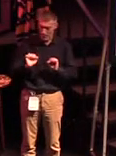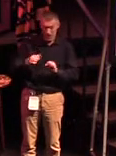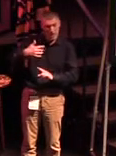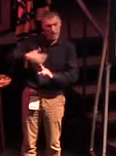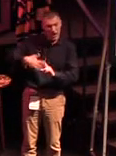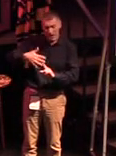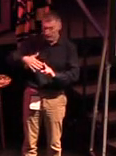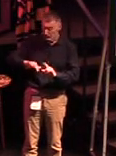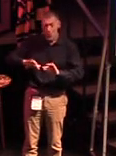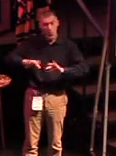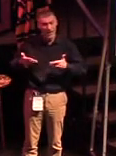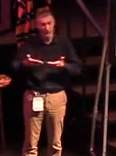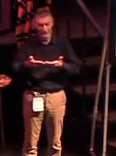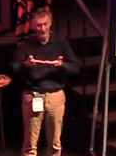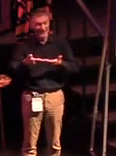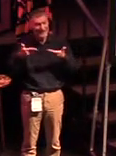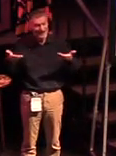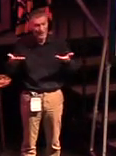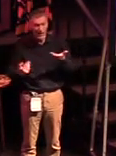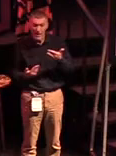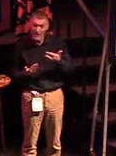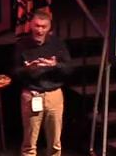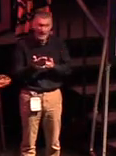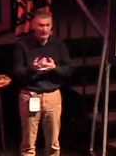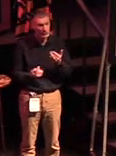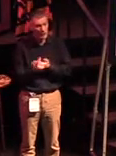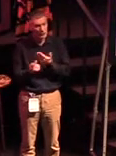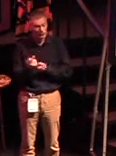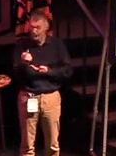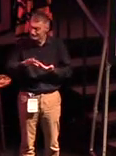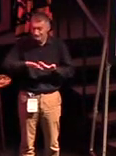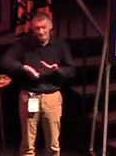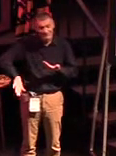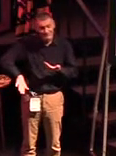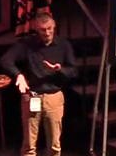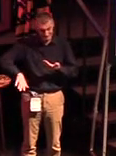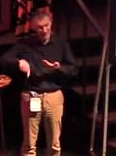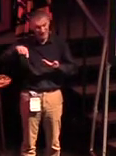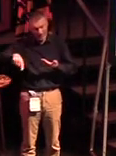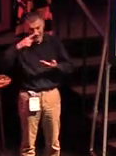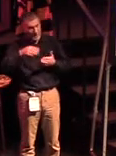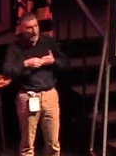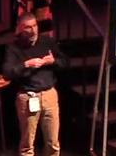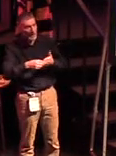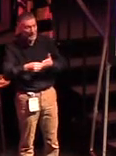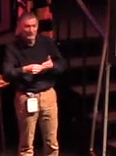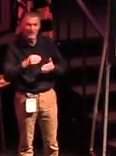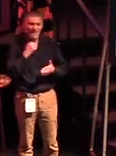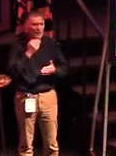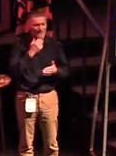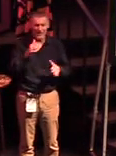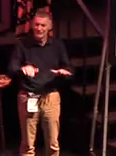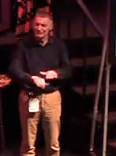don't have equal access to opportunities that can help them, that can lead them into fulfilling, highly